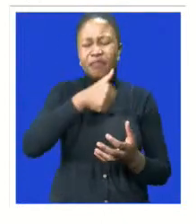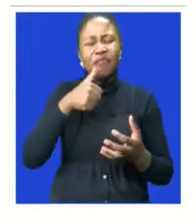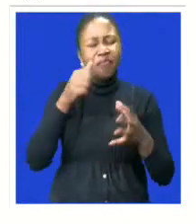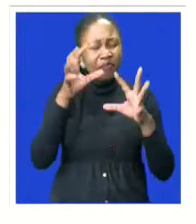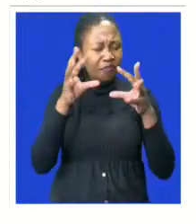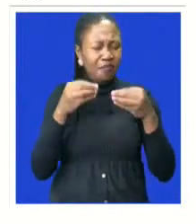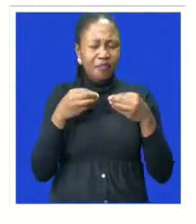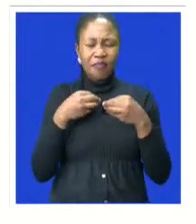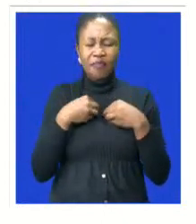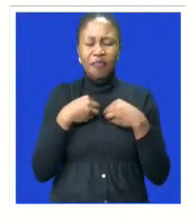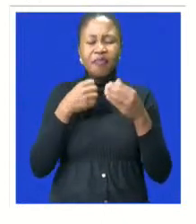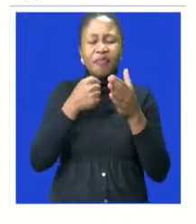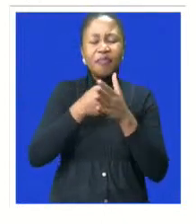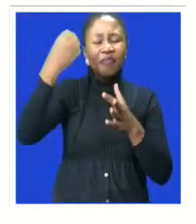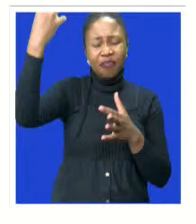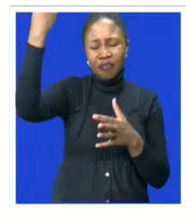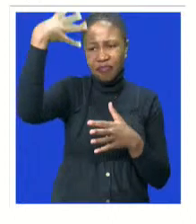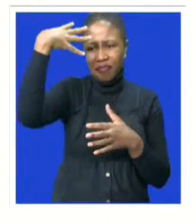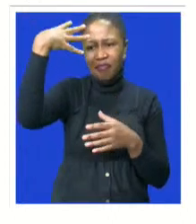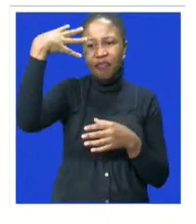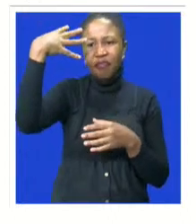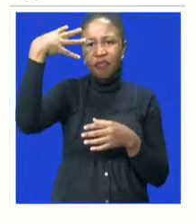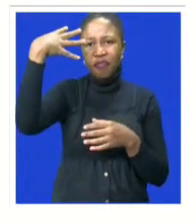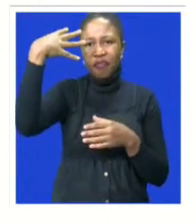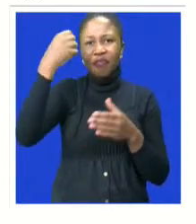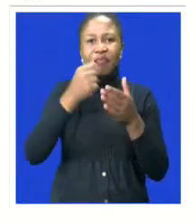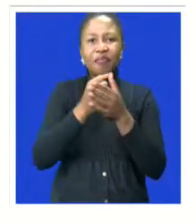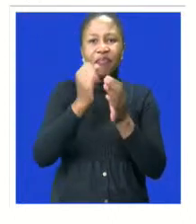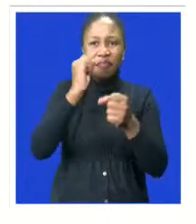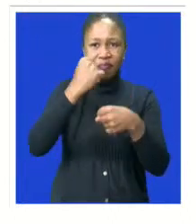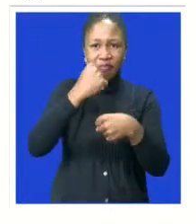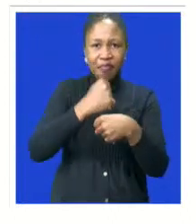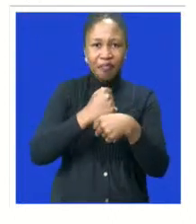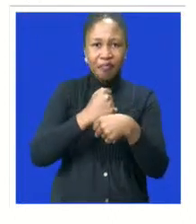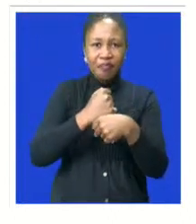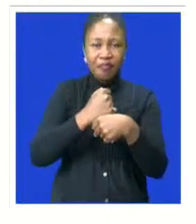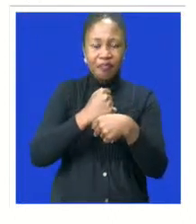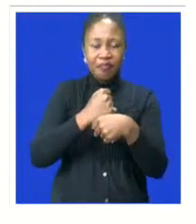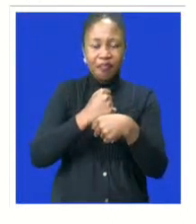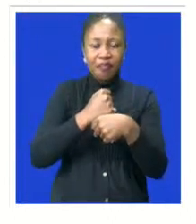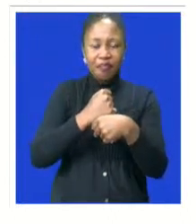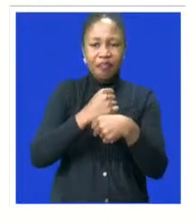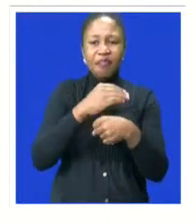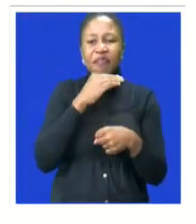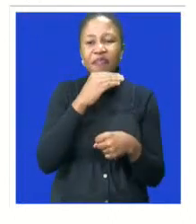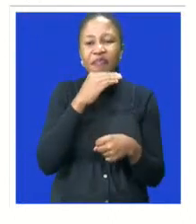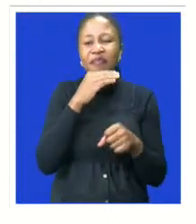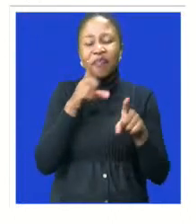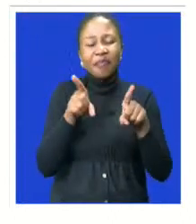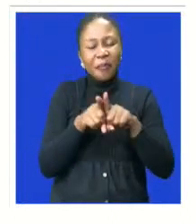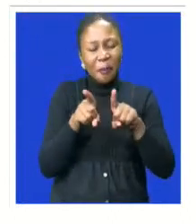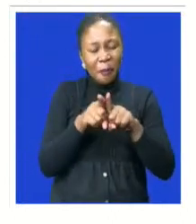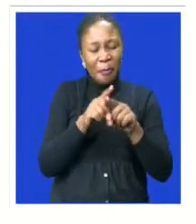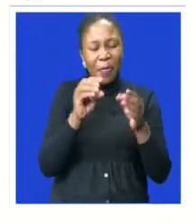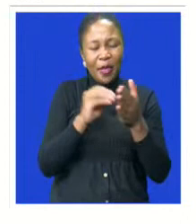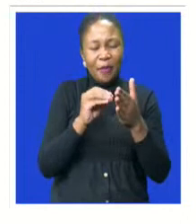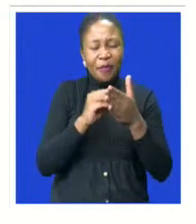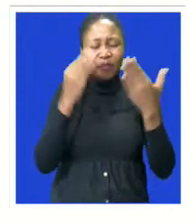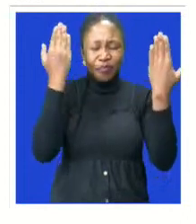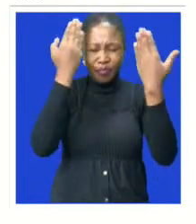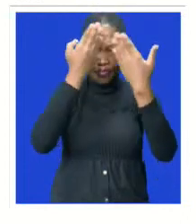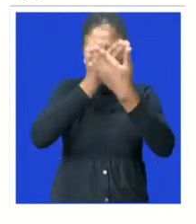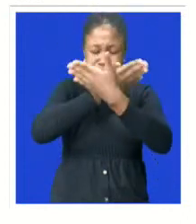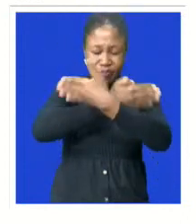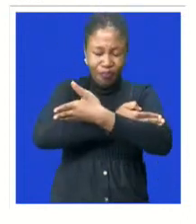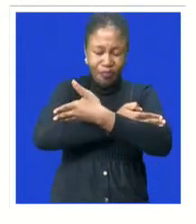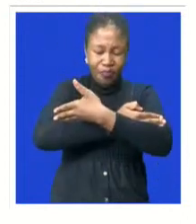and also there was night there. So he made sure that you will get time to rest. So he provided the night